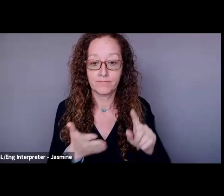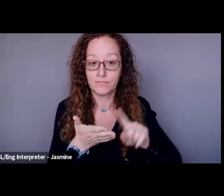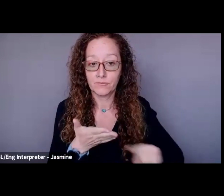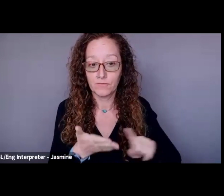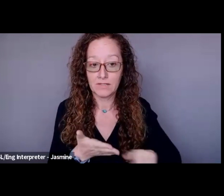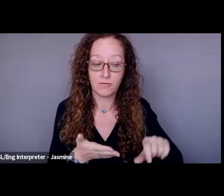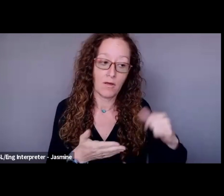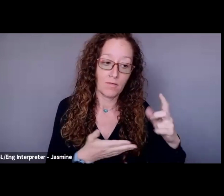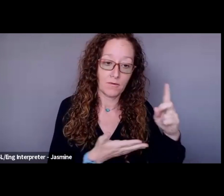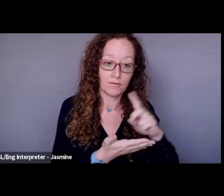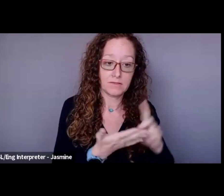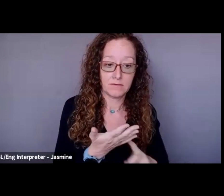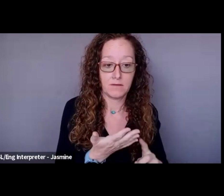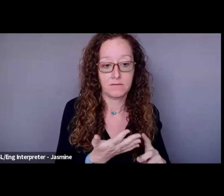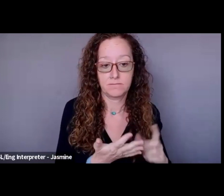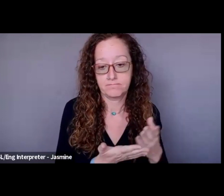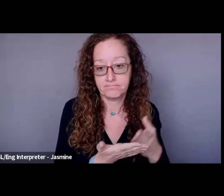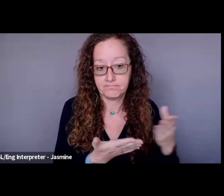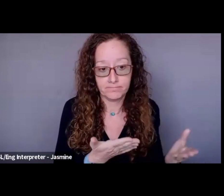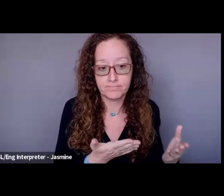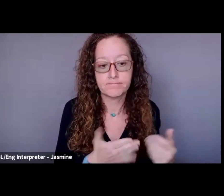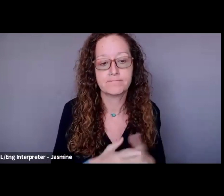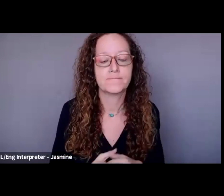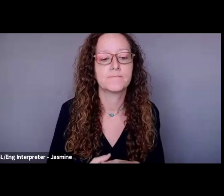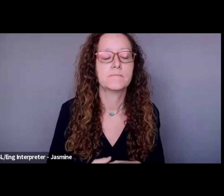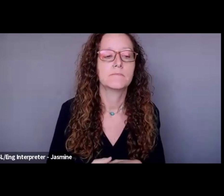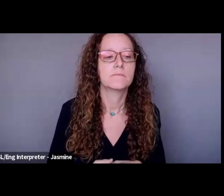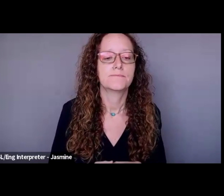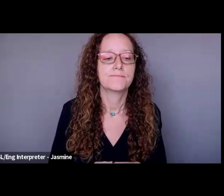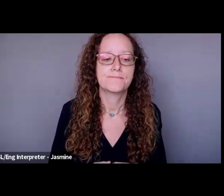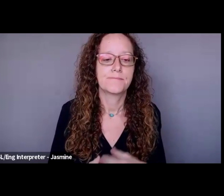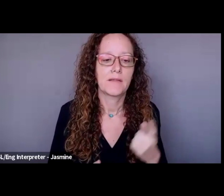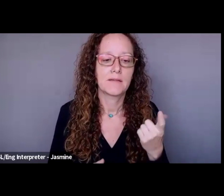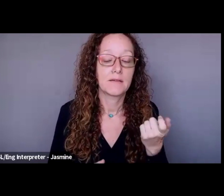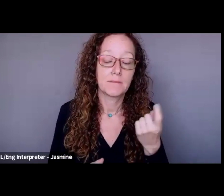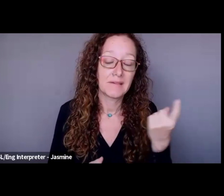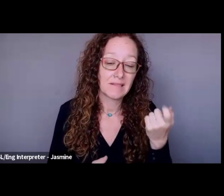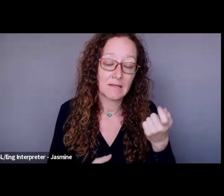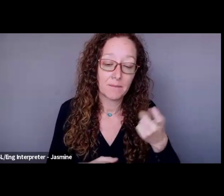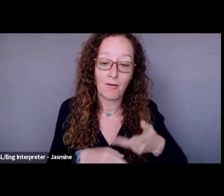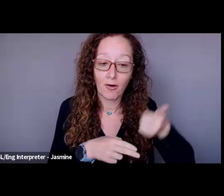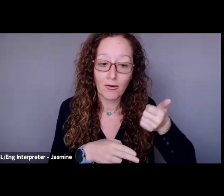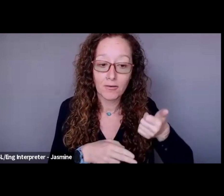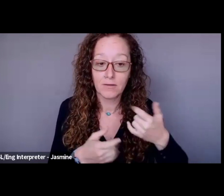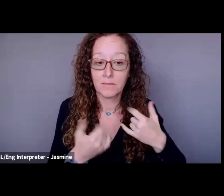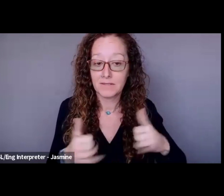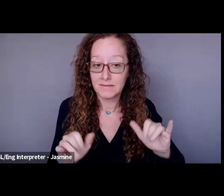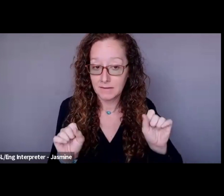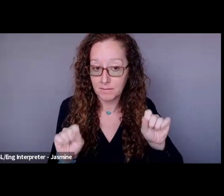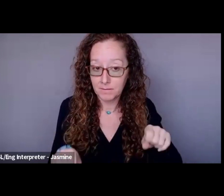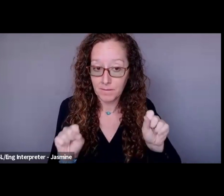another design element. Something that's a little harder, but still entirely